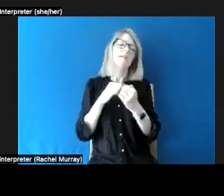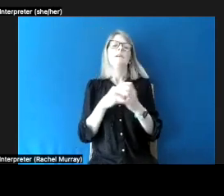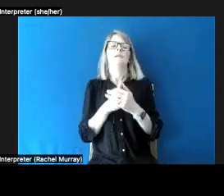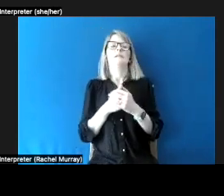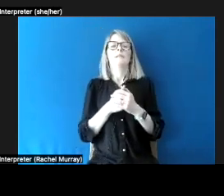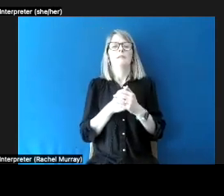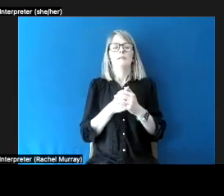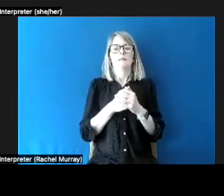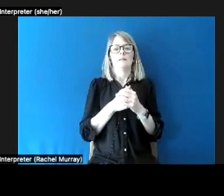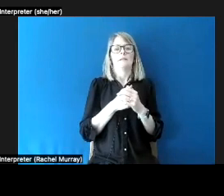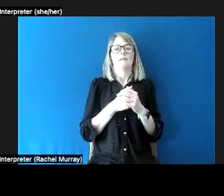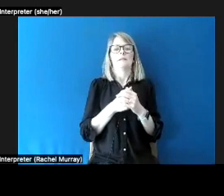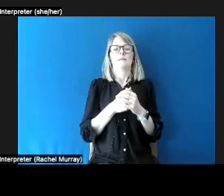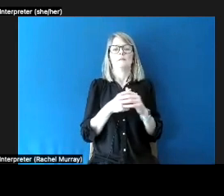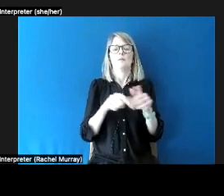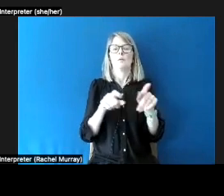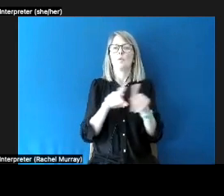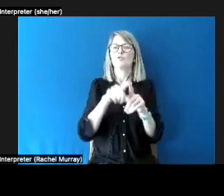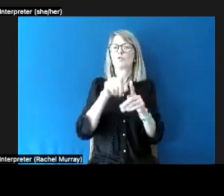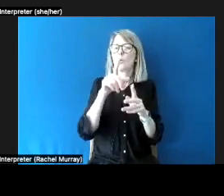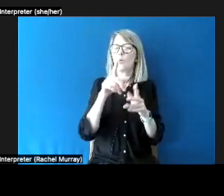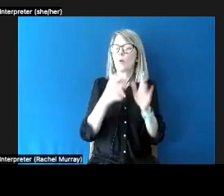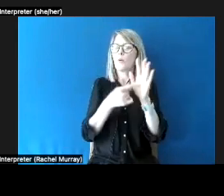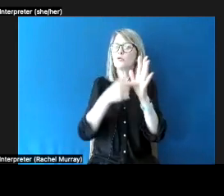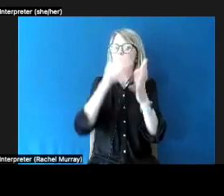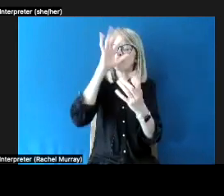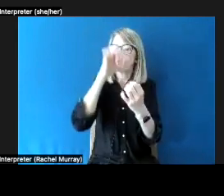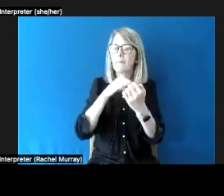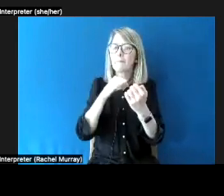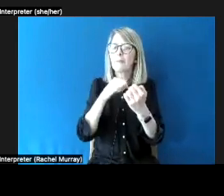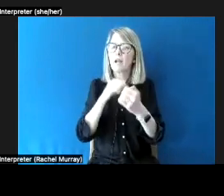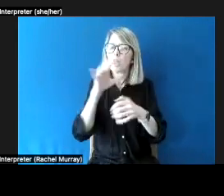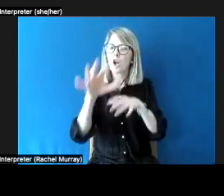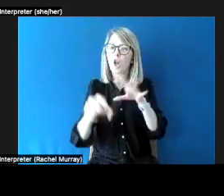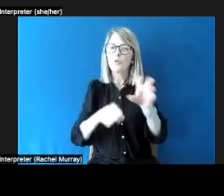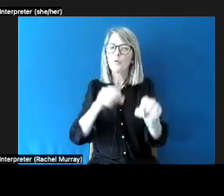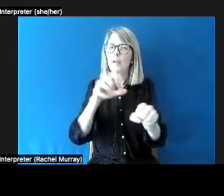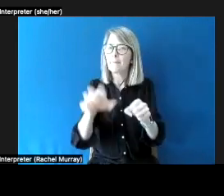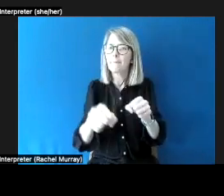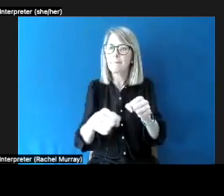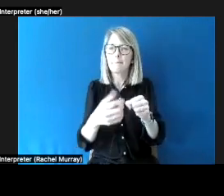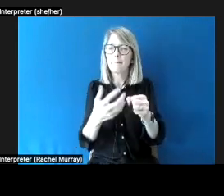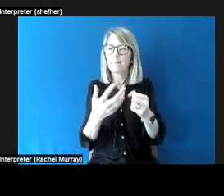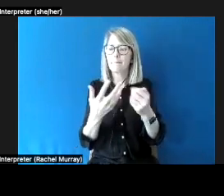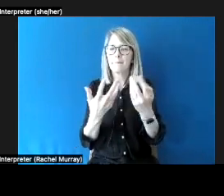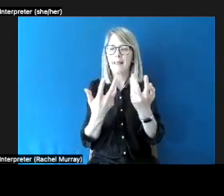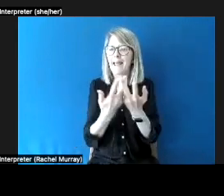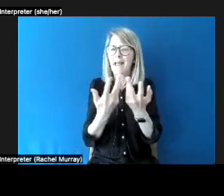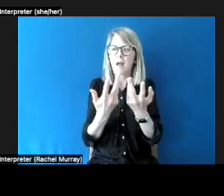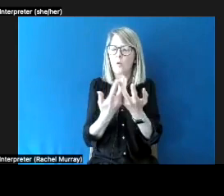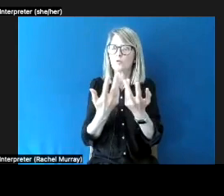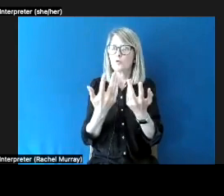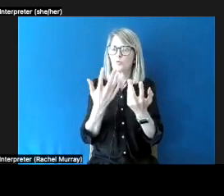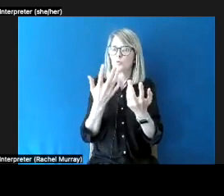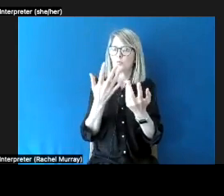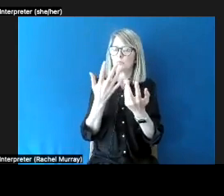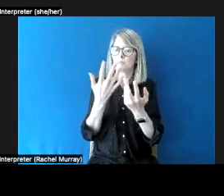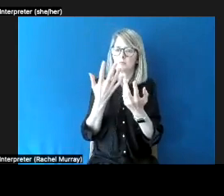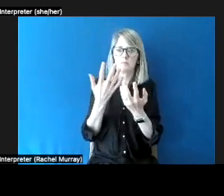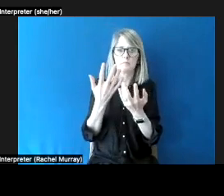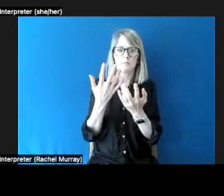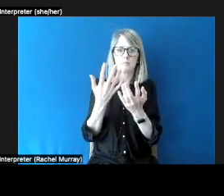It's also important to keep in mind how colonialism existed in order to impose, as Edward